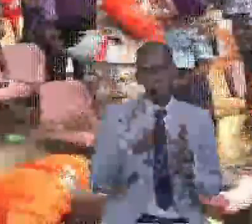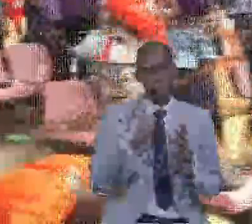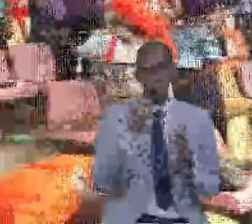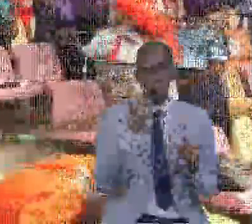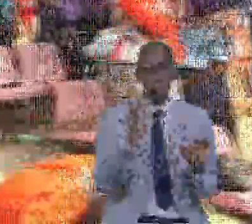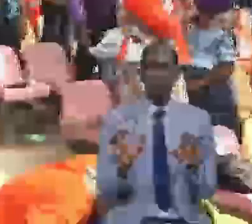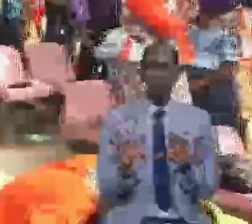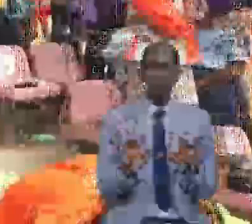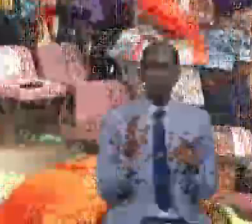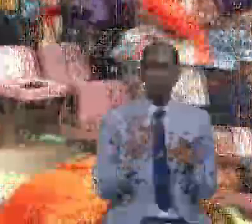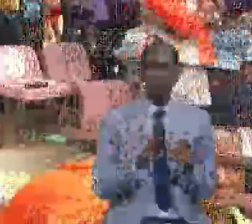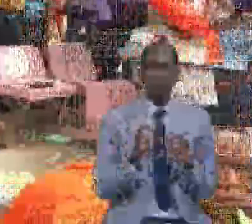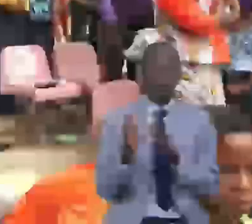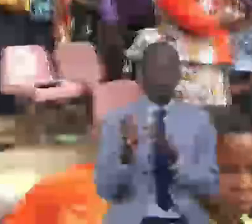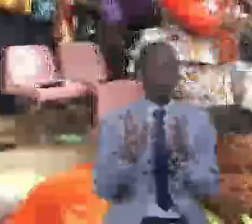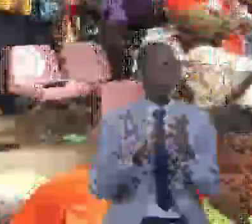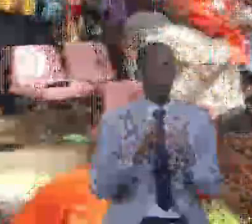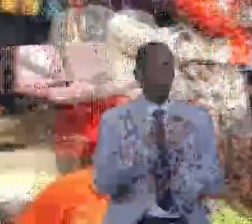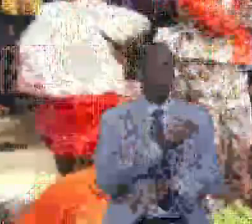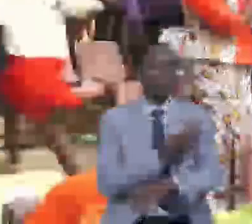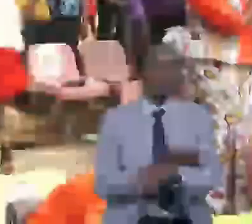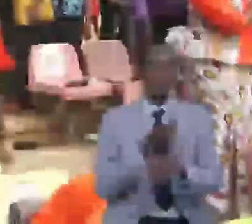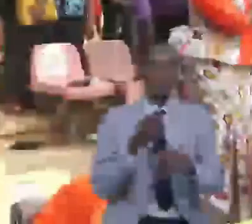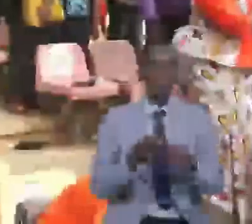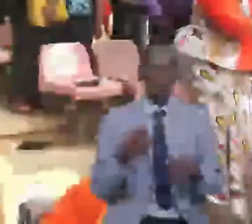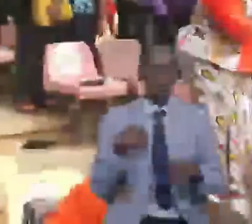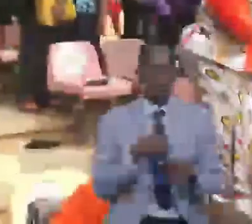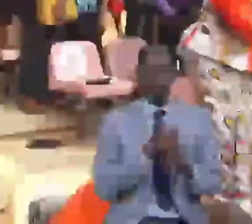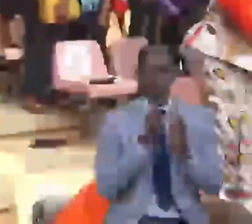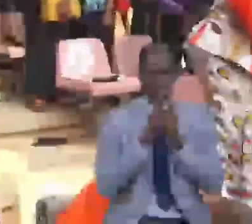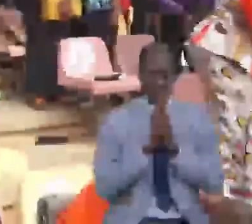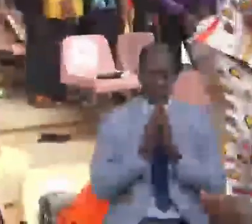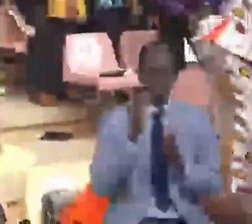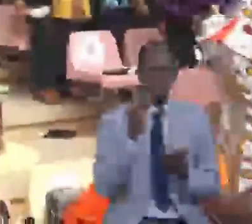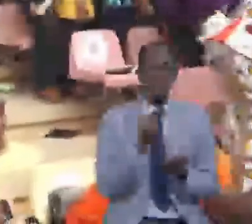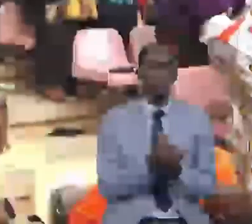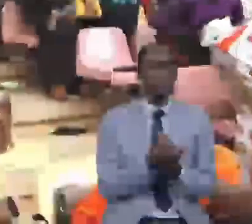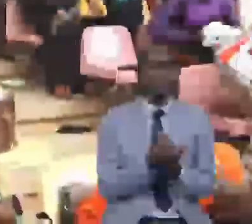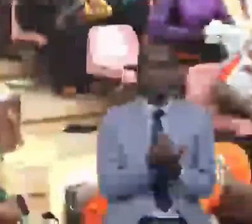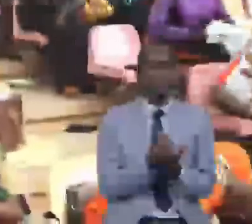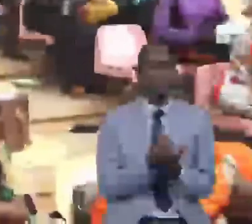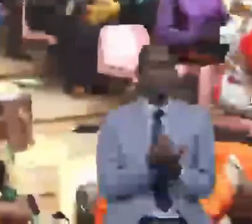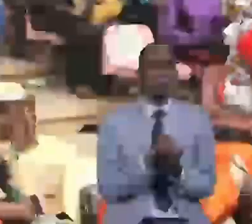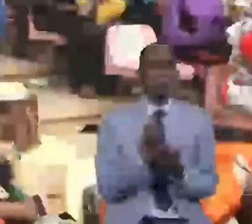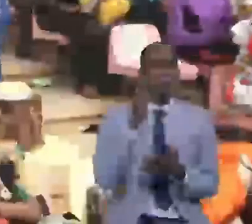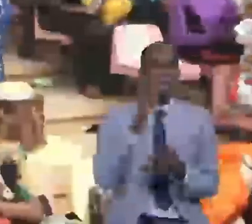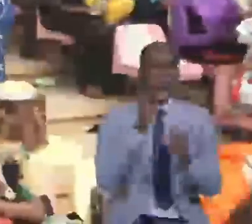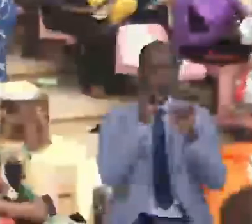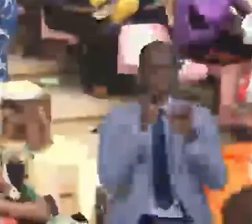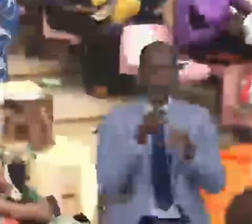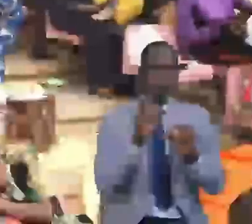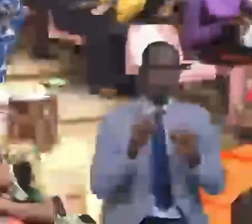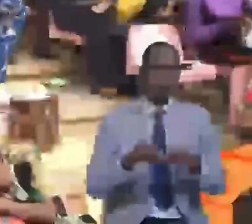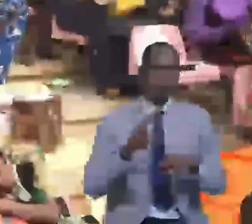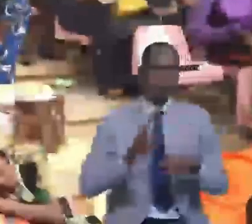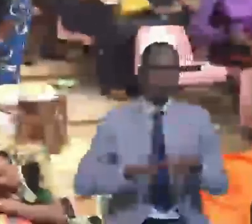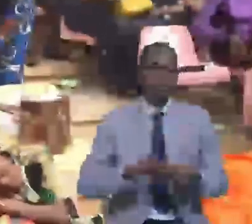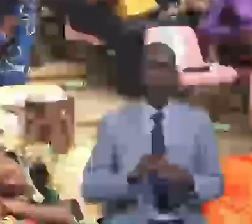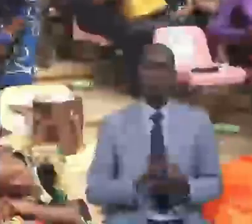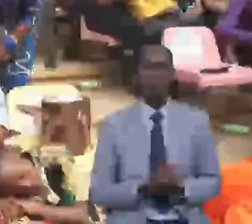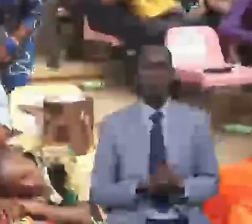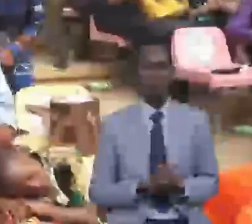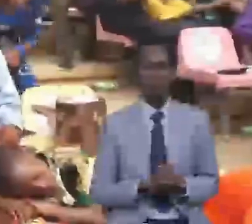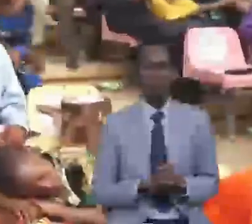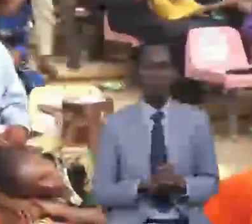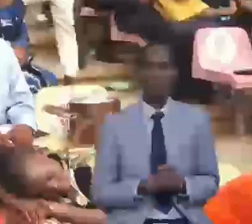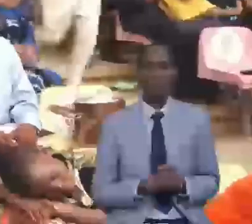God bless you. You can sit down. As we come today, we need to understand